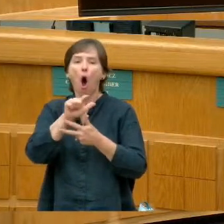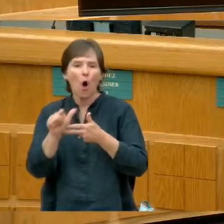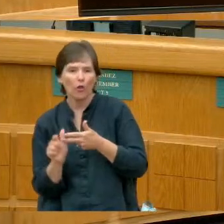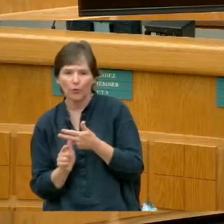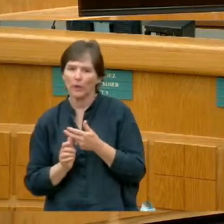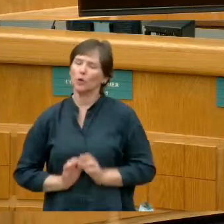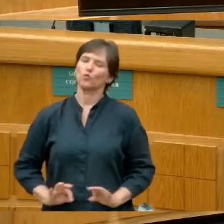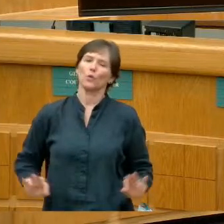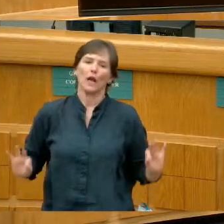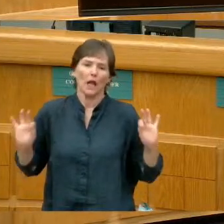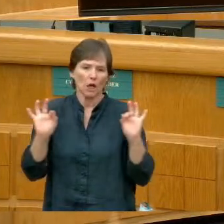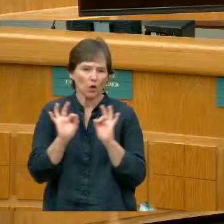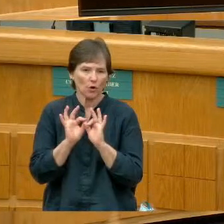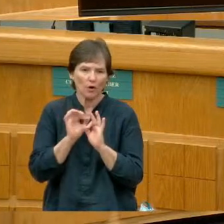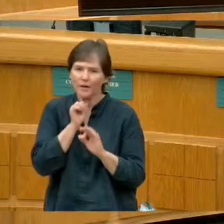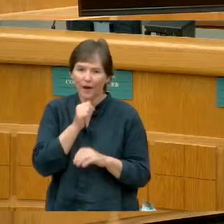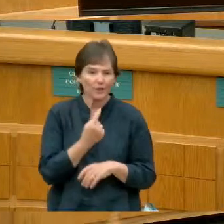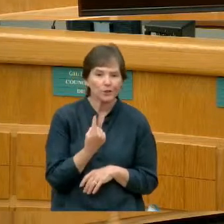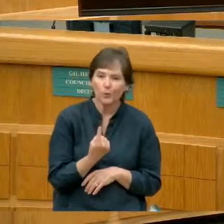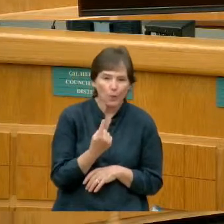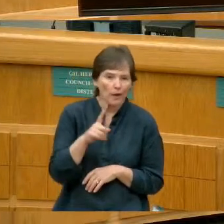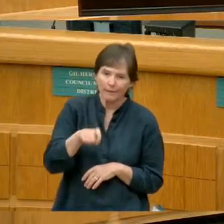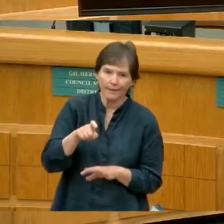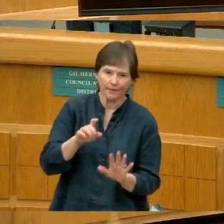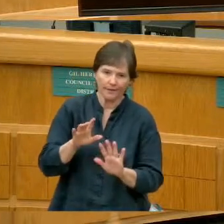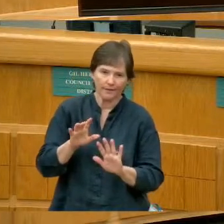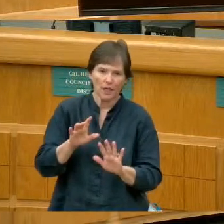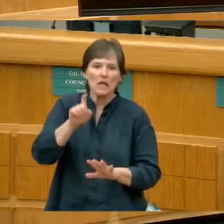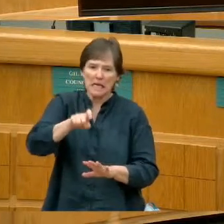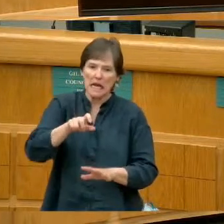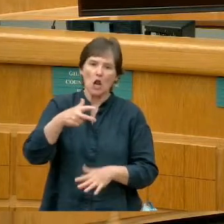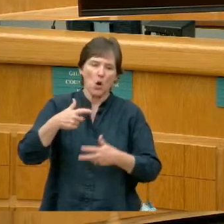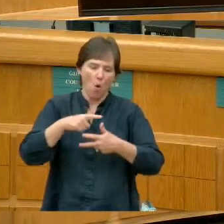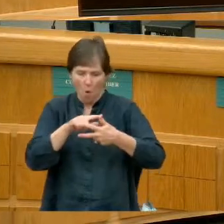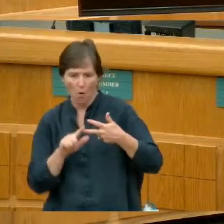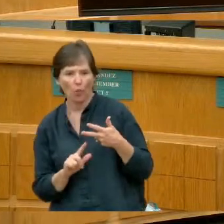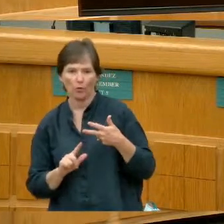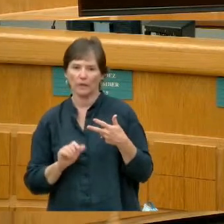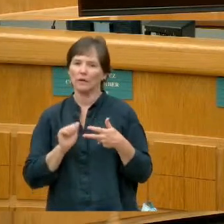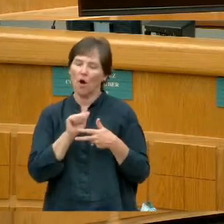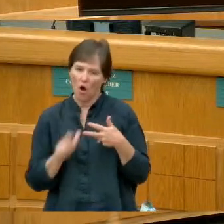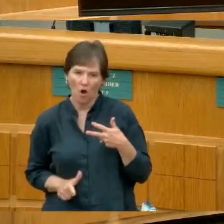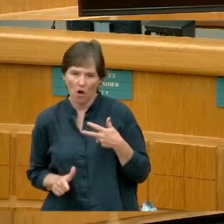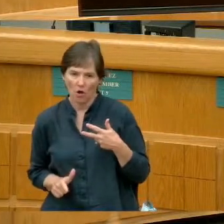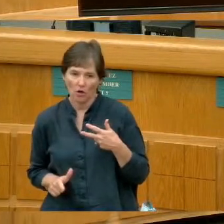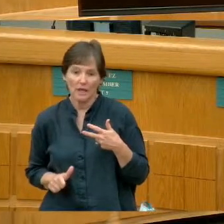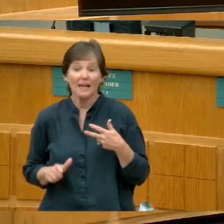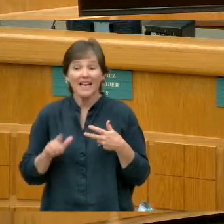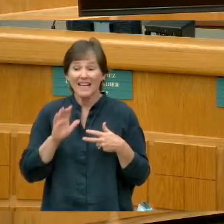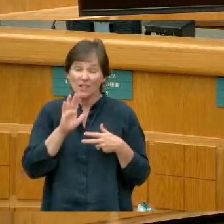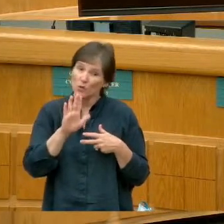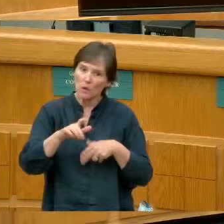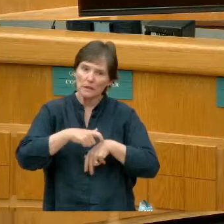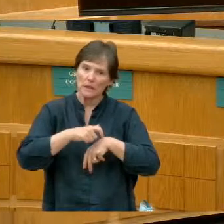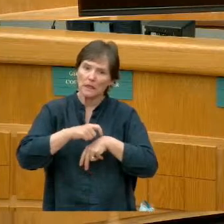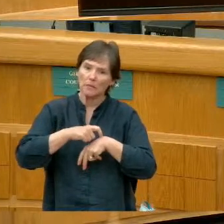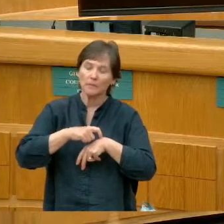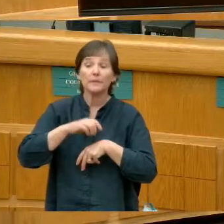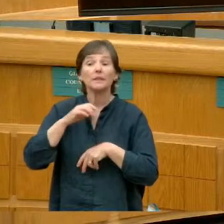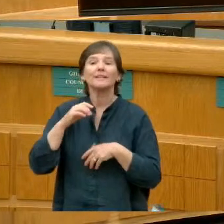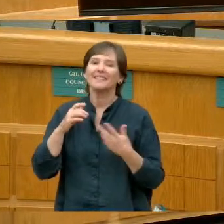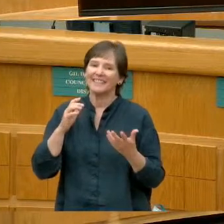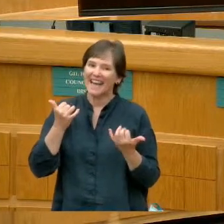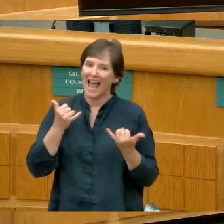For those that have never had an issue speaking up, this is your time. You're going to be happy by what I'm going to tell